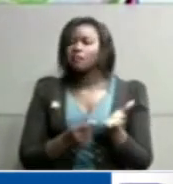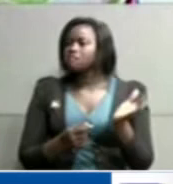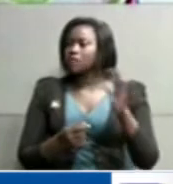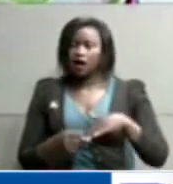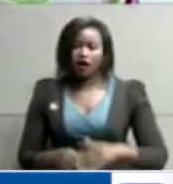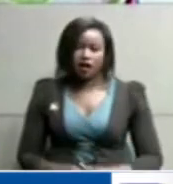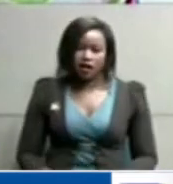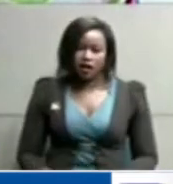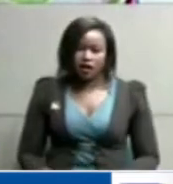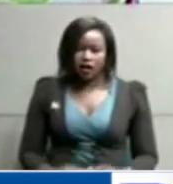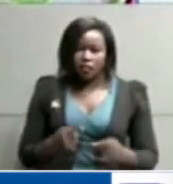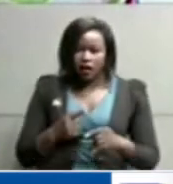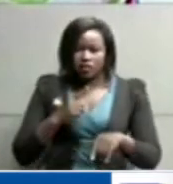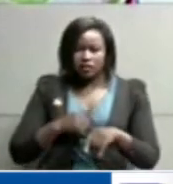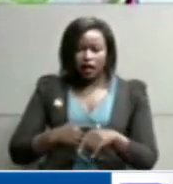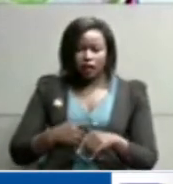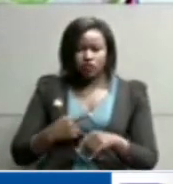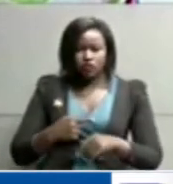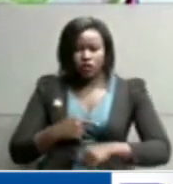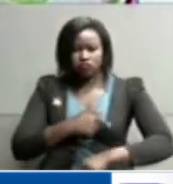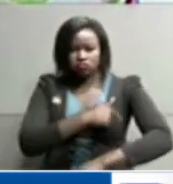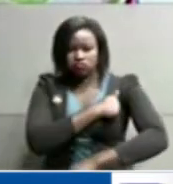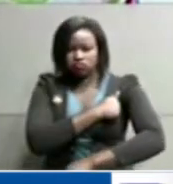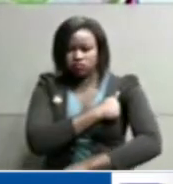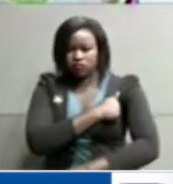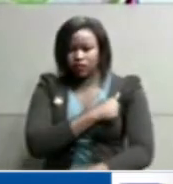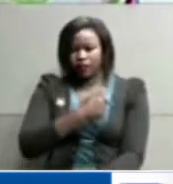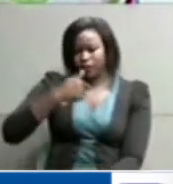the machine, the temperature monitor,